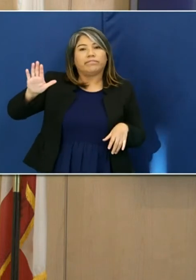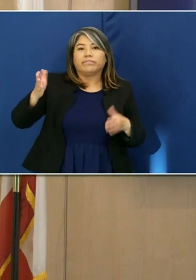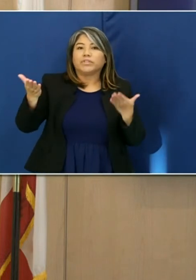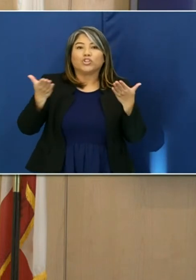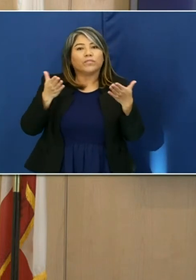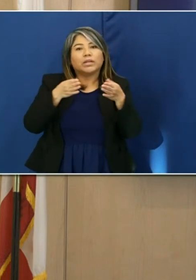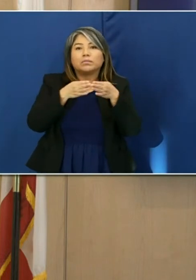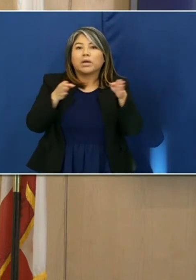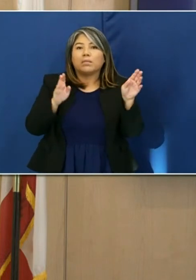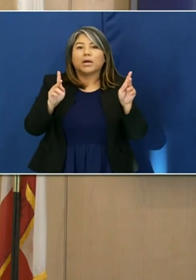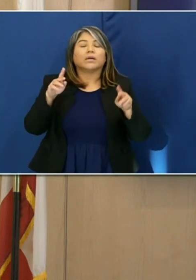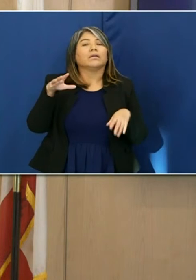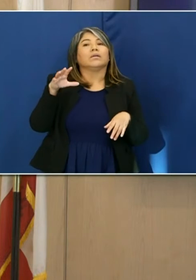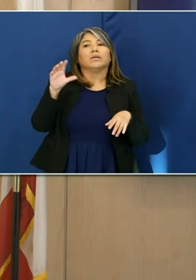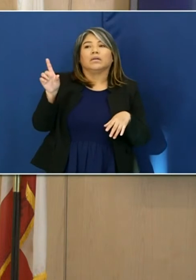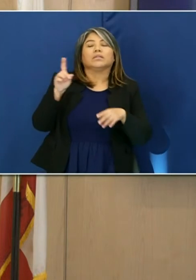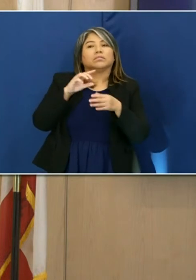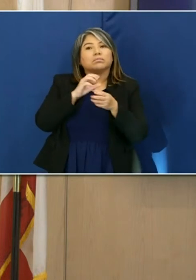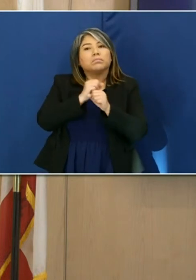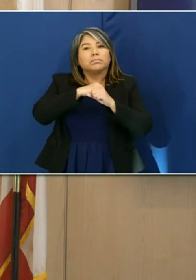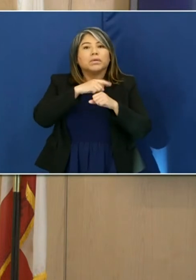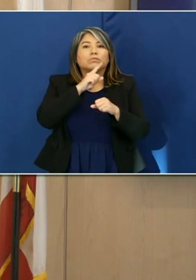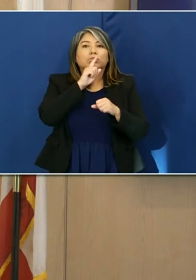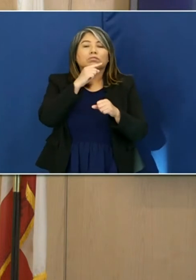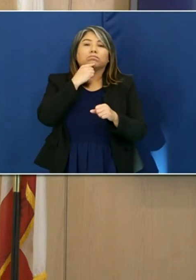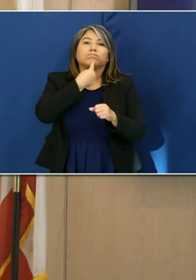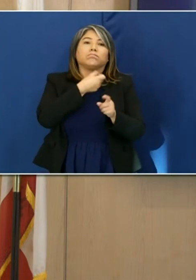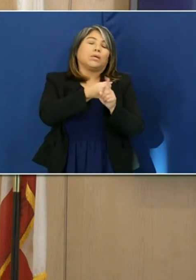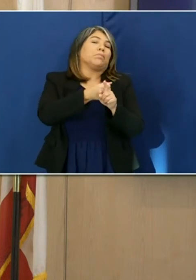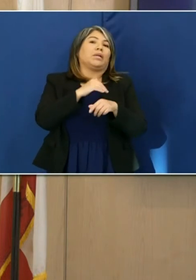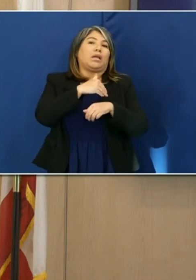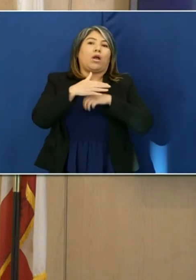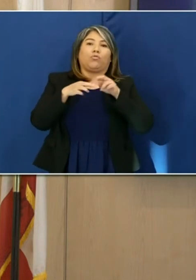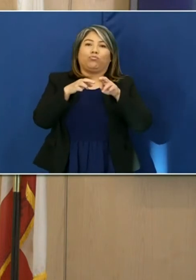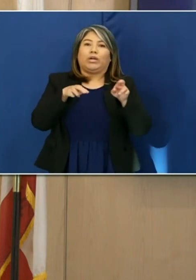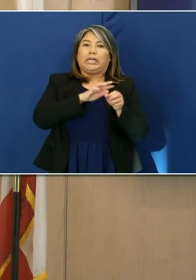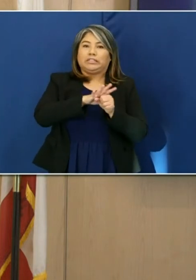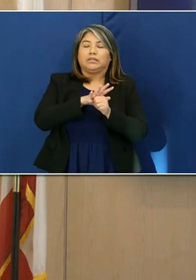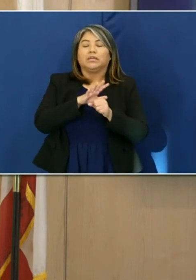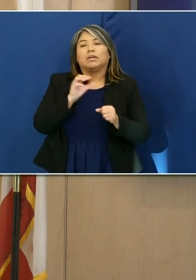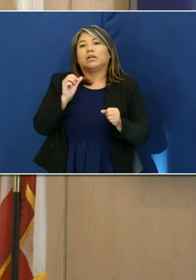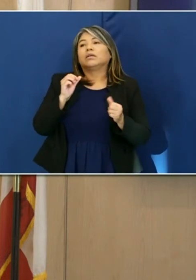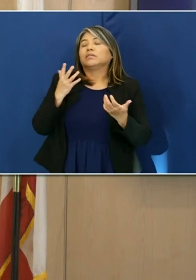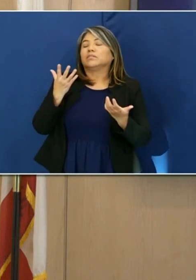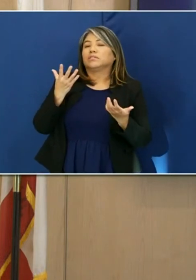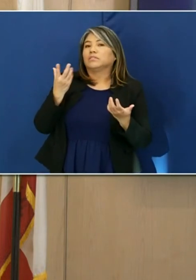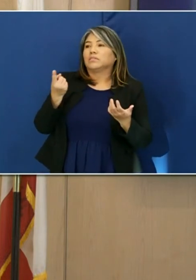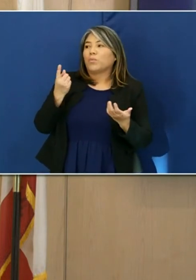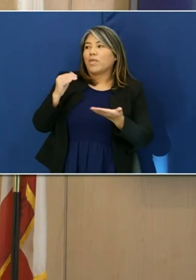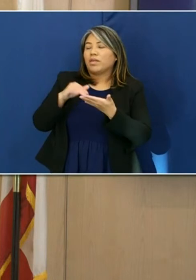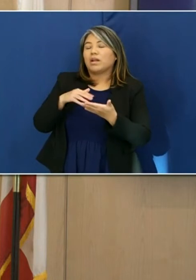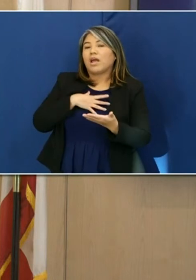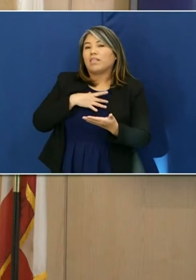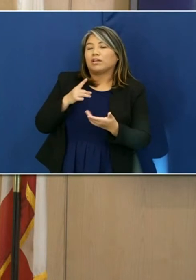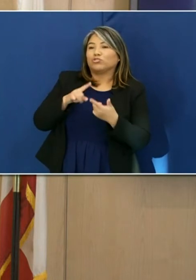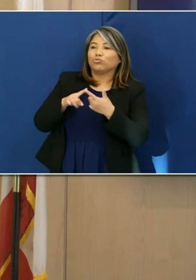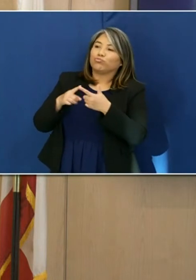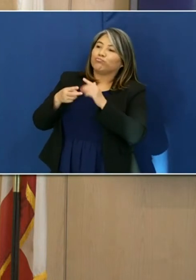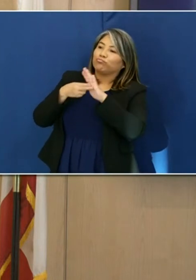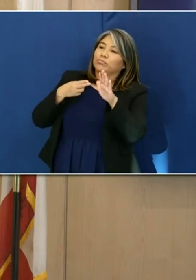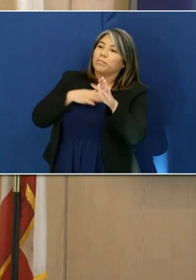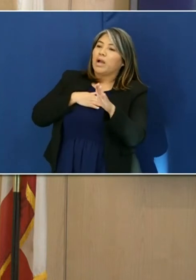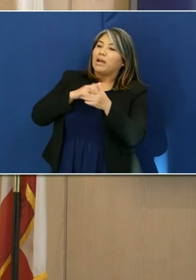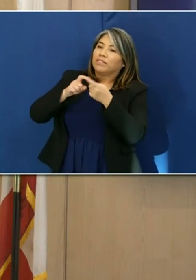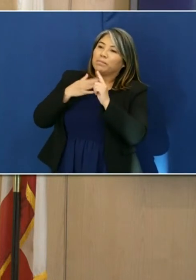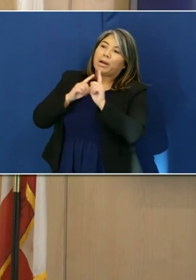made a significant positive impact on our region. He's someone I'm proud to count as a friend and mentor, and someone we will dearly miss at the County of San